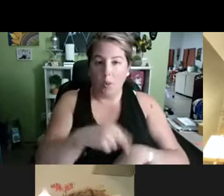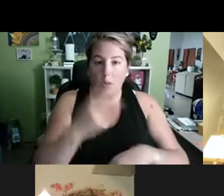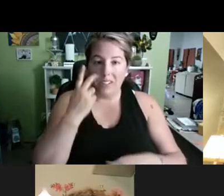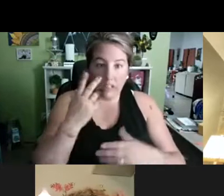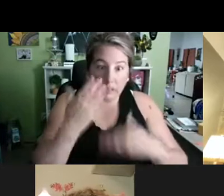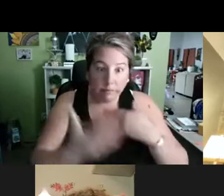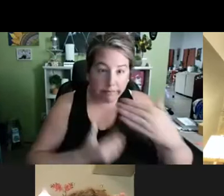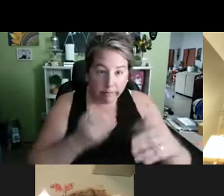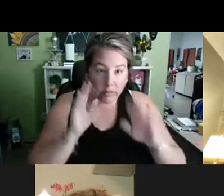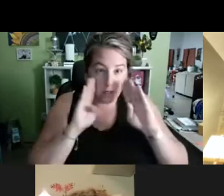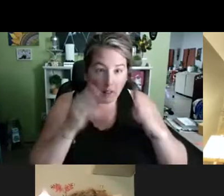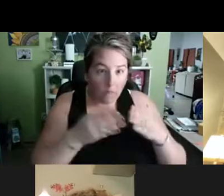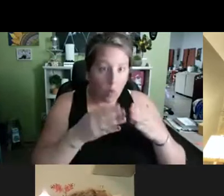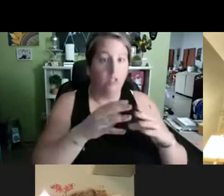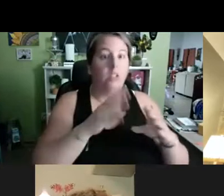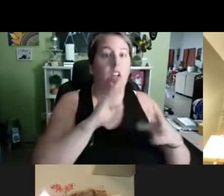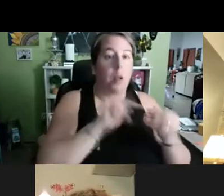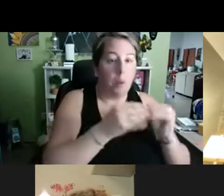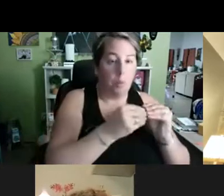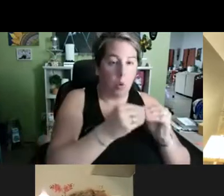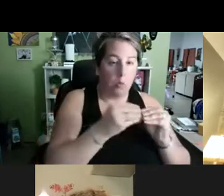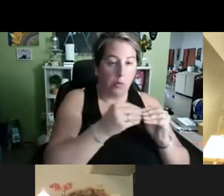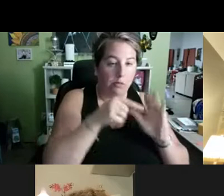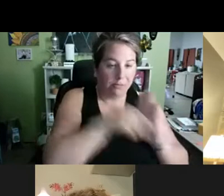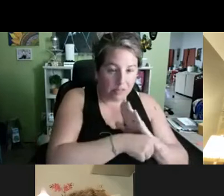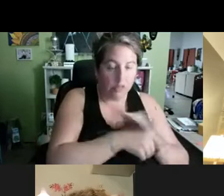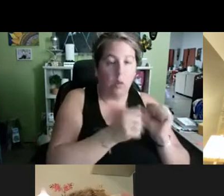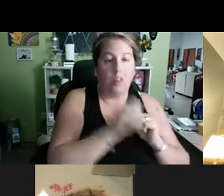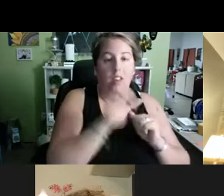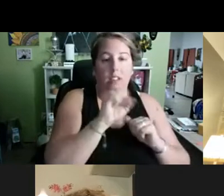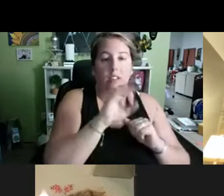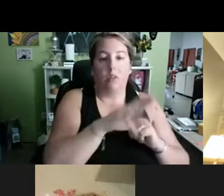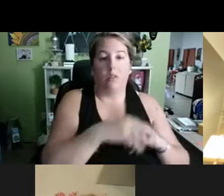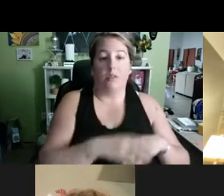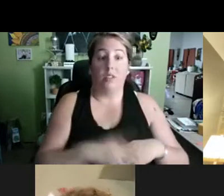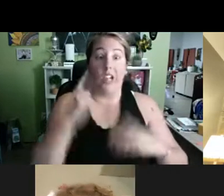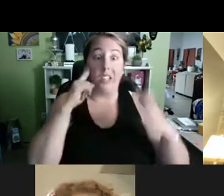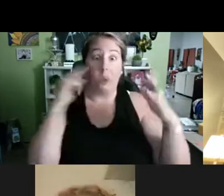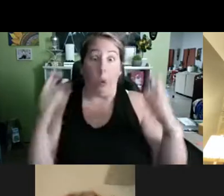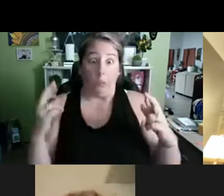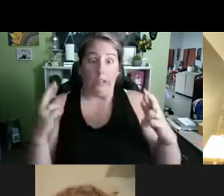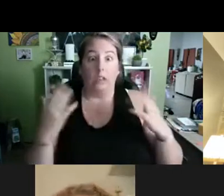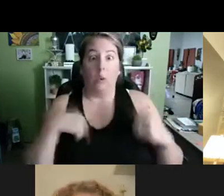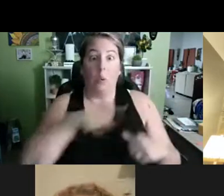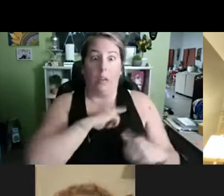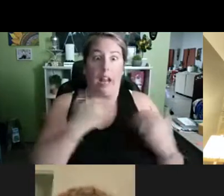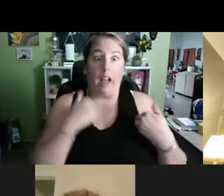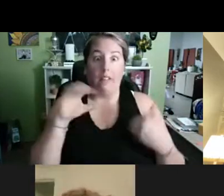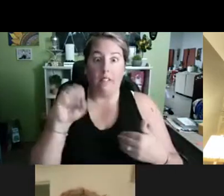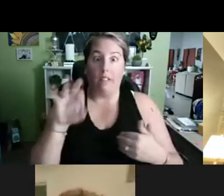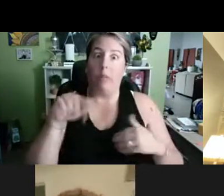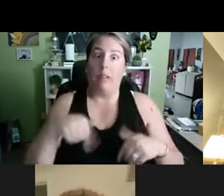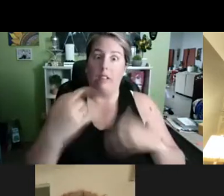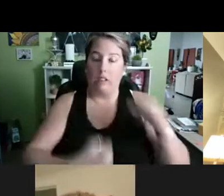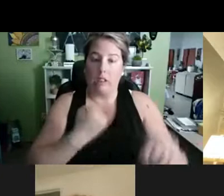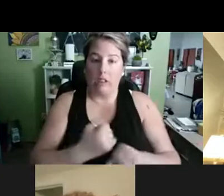like focus on one event and then the next event. So let's just hope that we can have a reunion